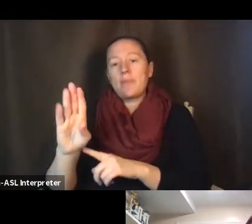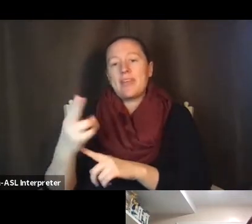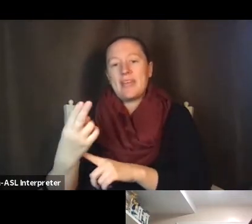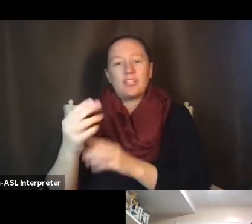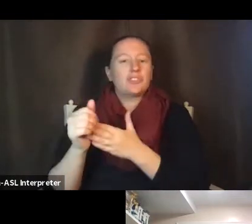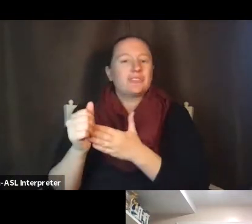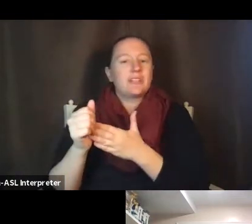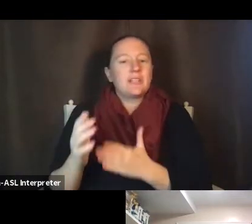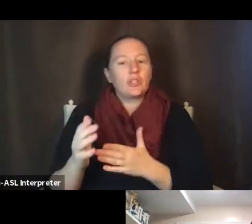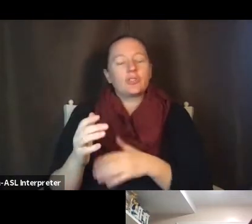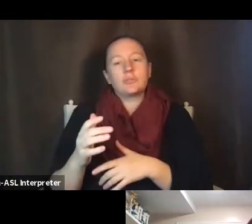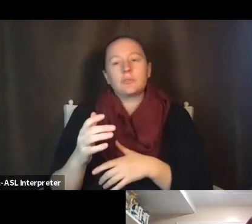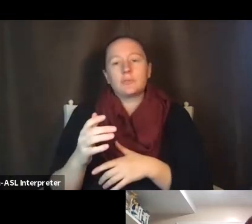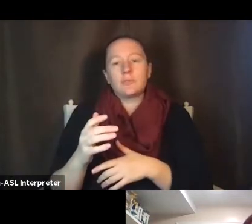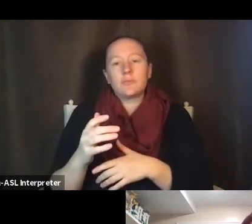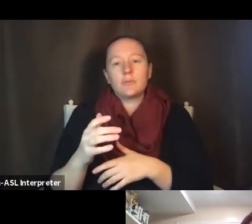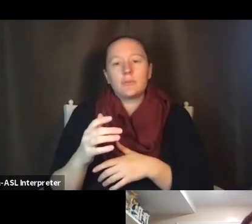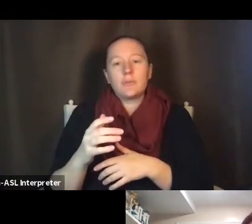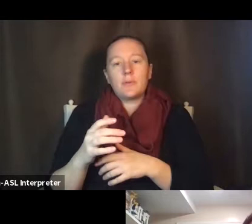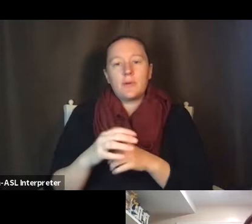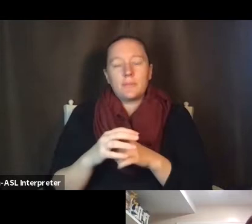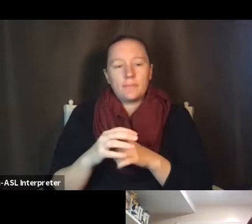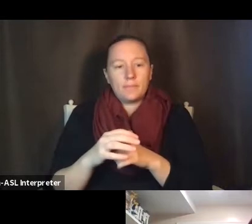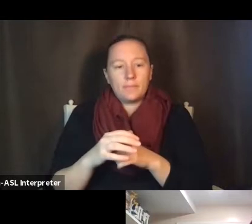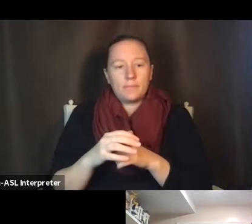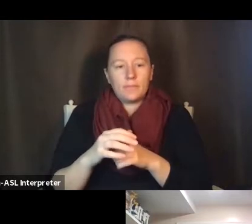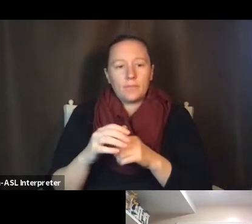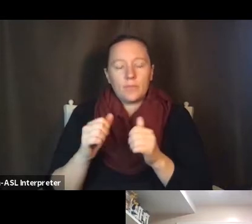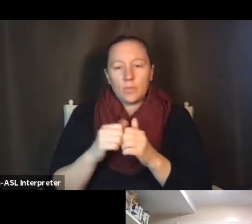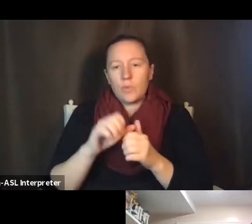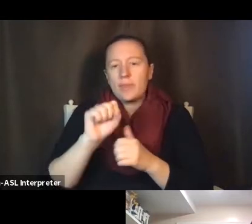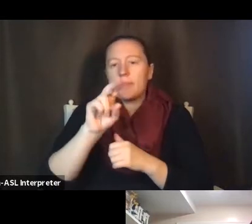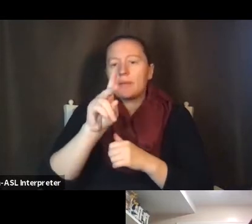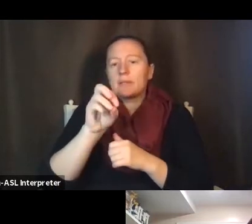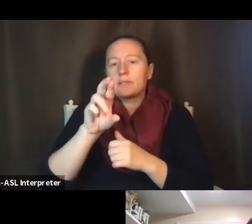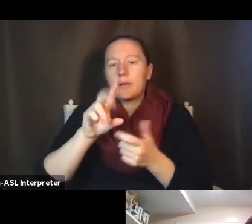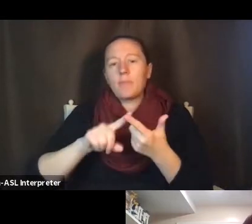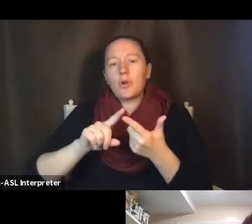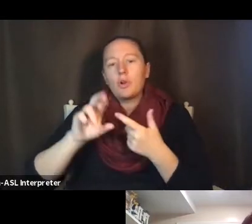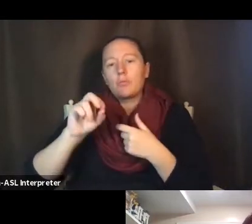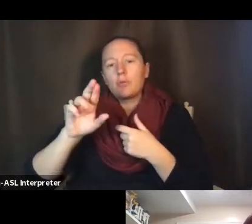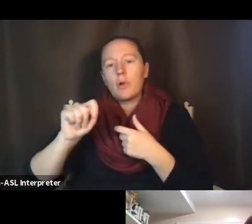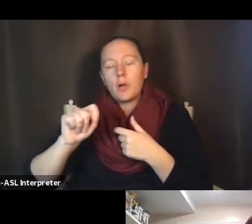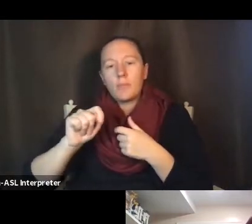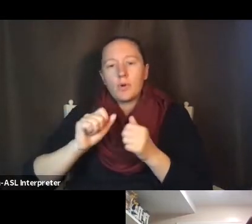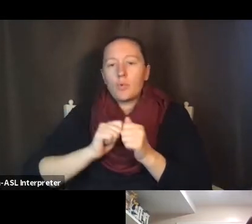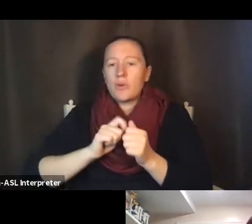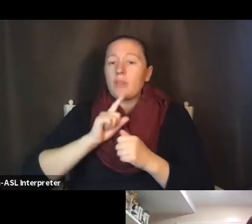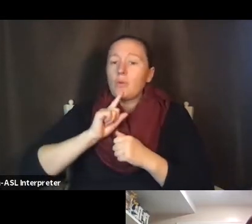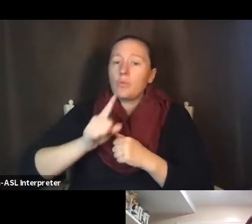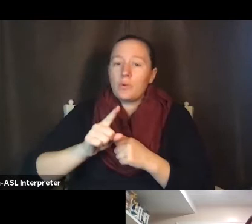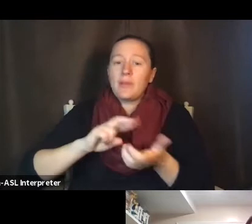in particular Summer Gathercole and Robert, and with real intention